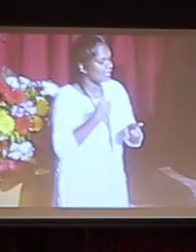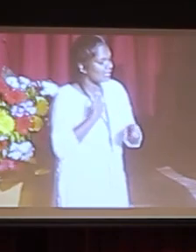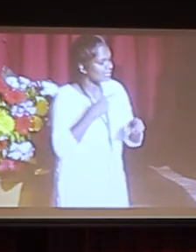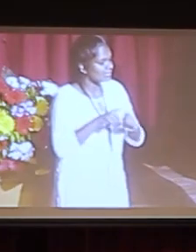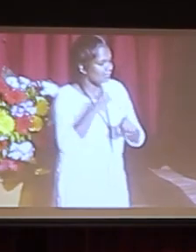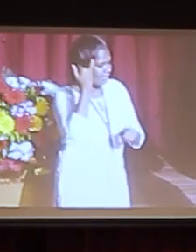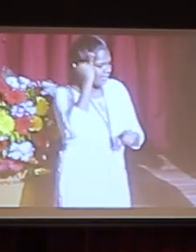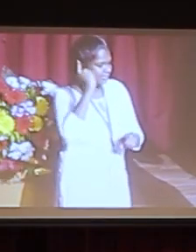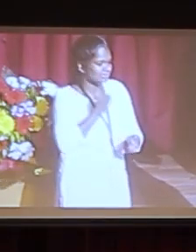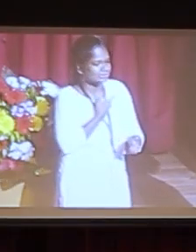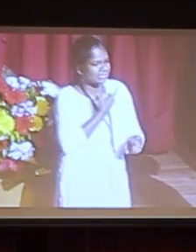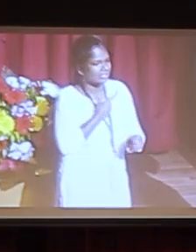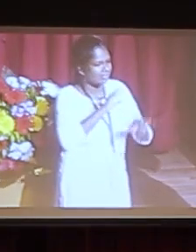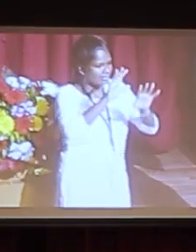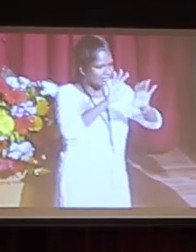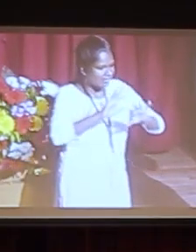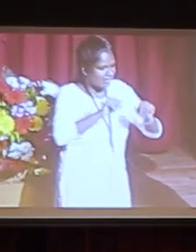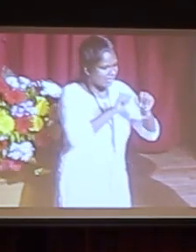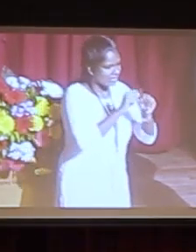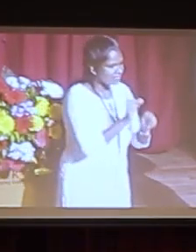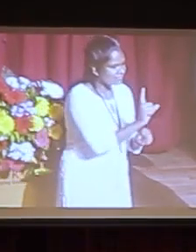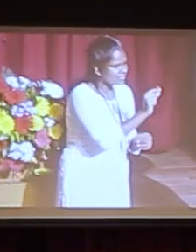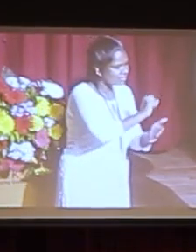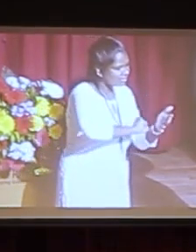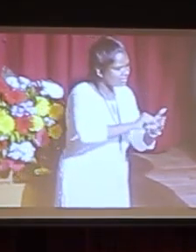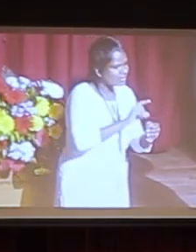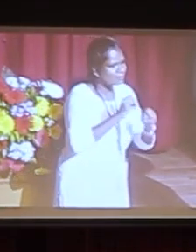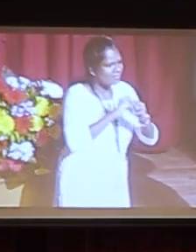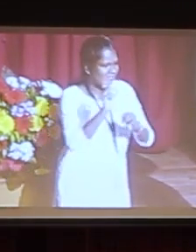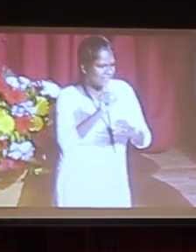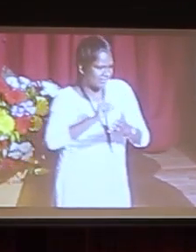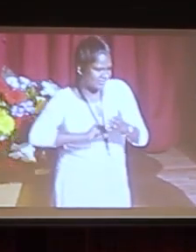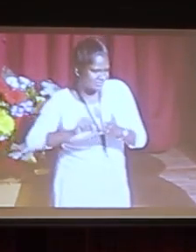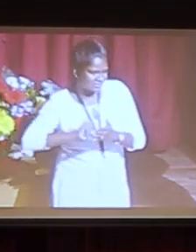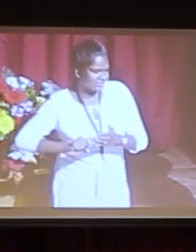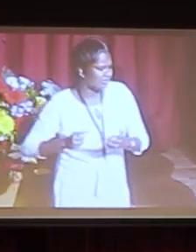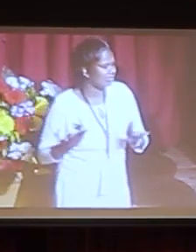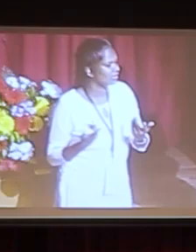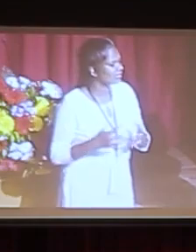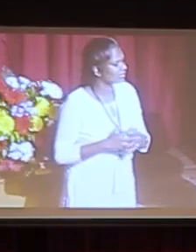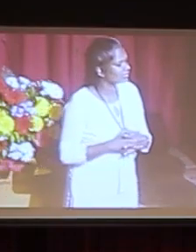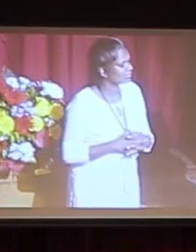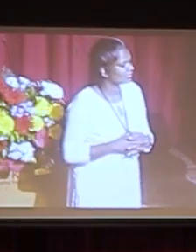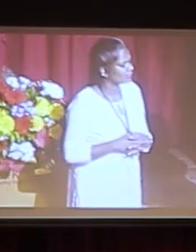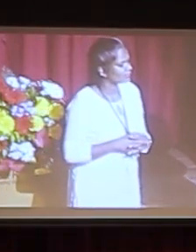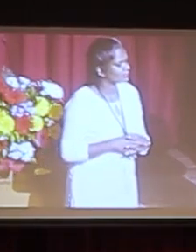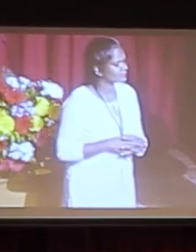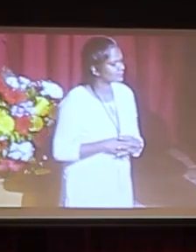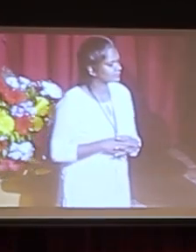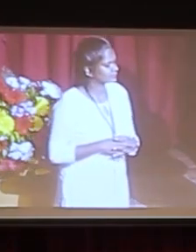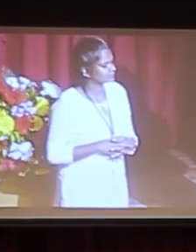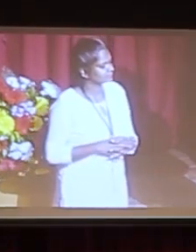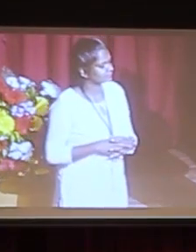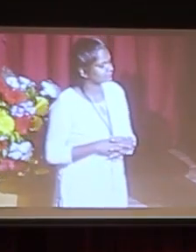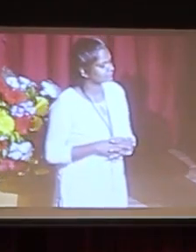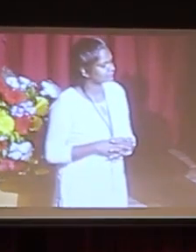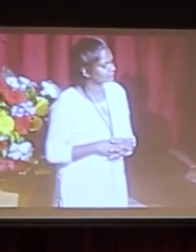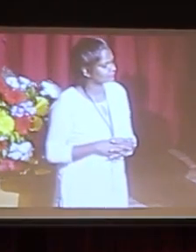his mind, the way A is written, the way B is written. Next slide, please.